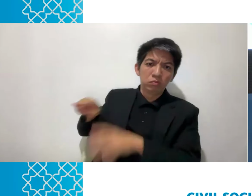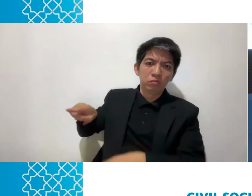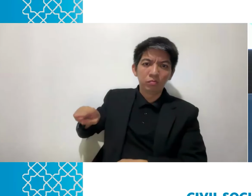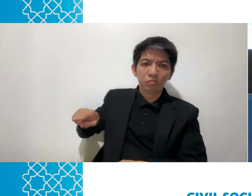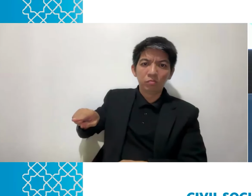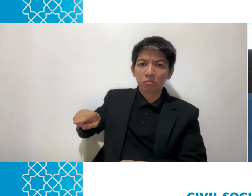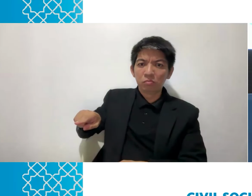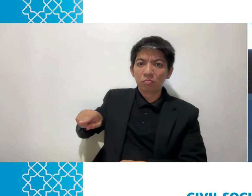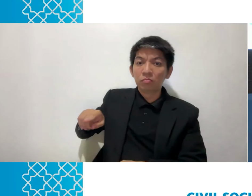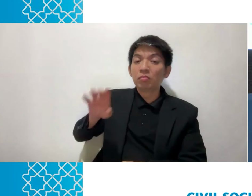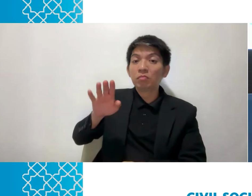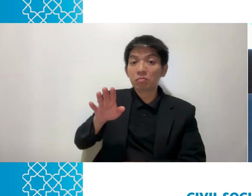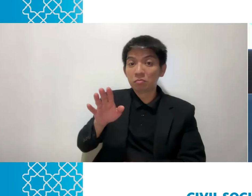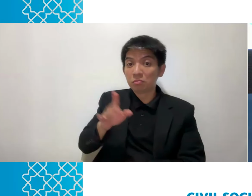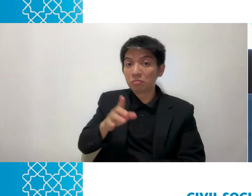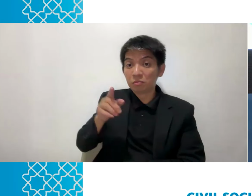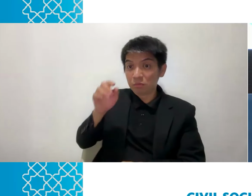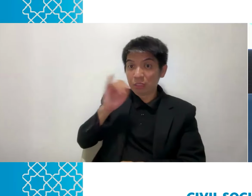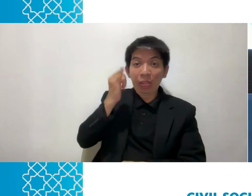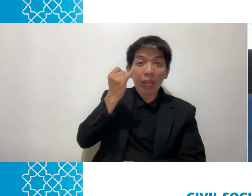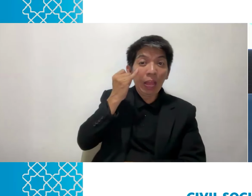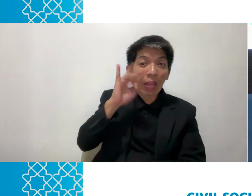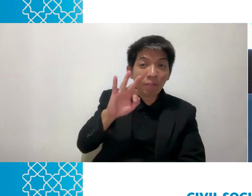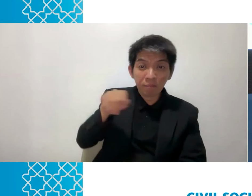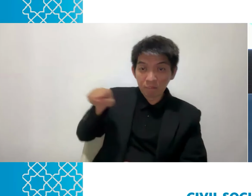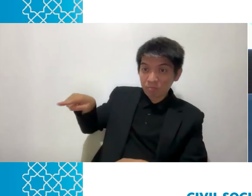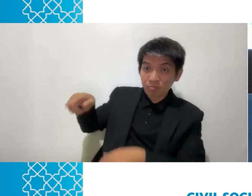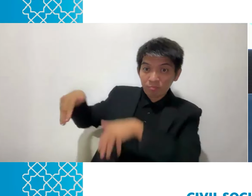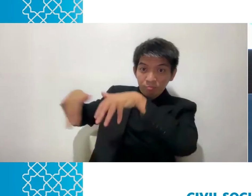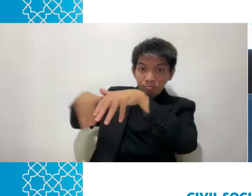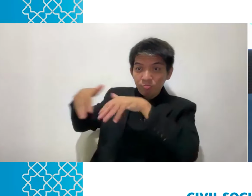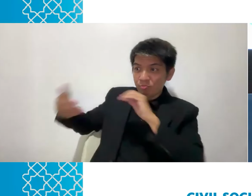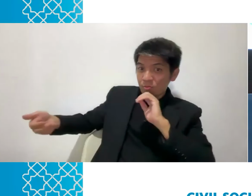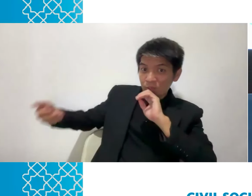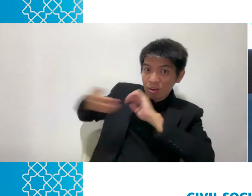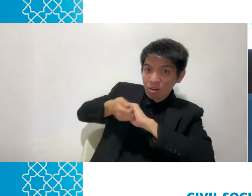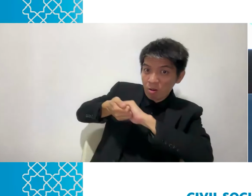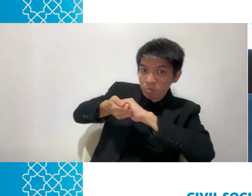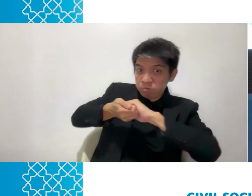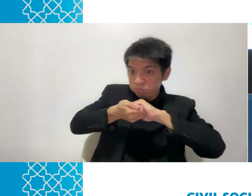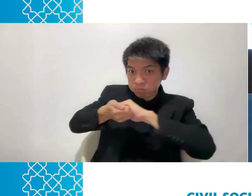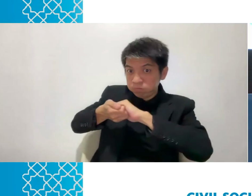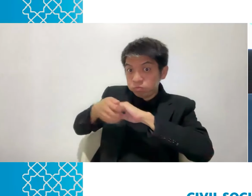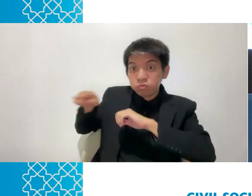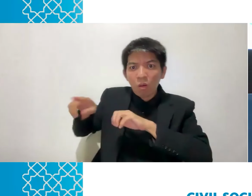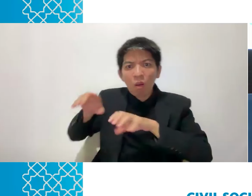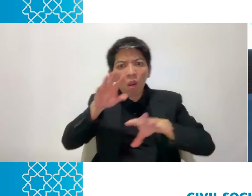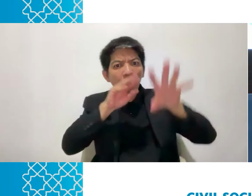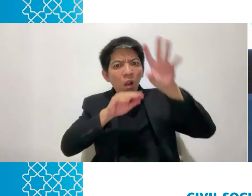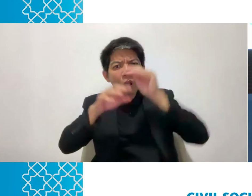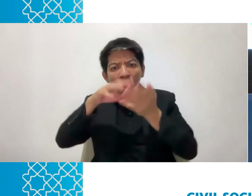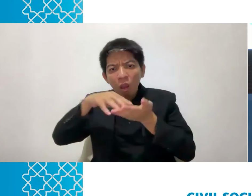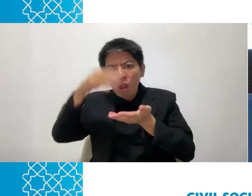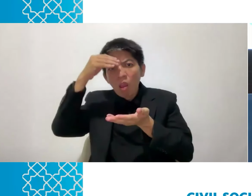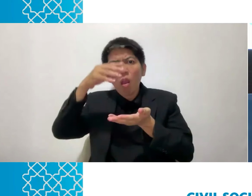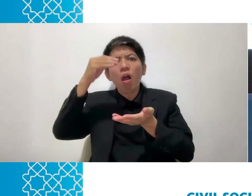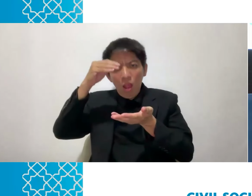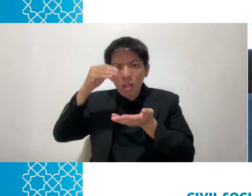deliver some of the goods and services, but also for the communities themselves to build their capacities, to have better